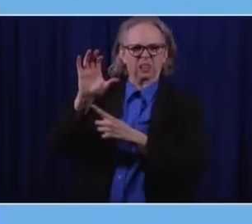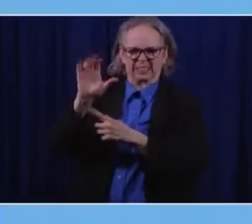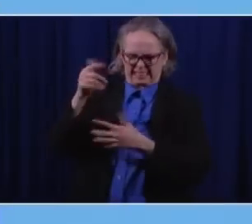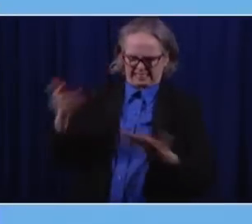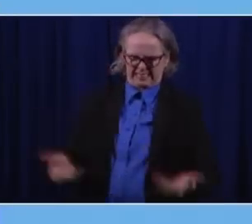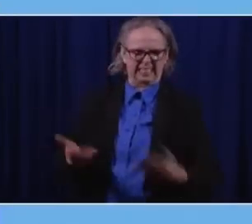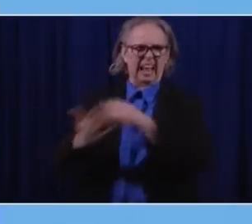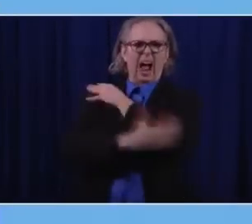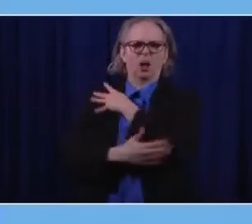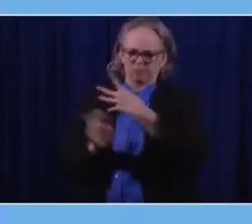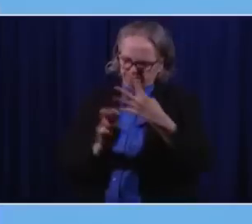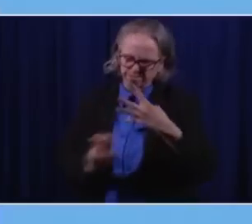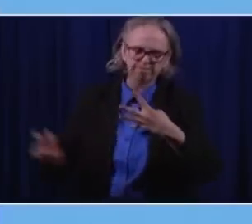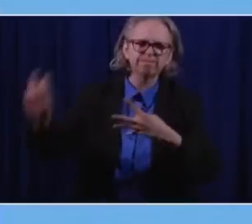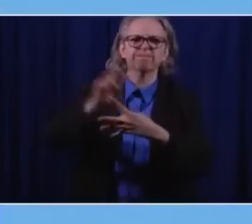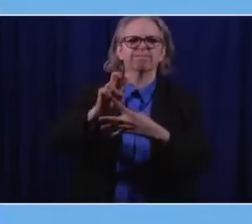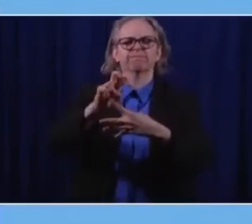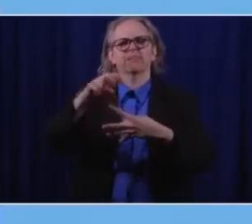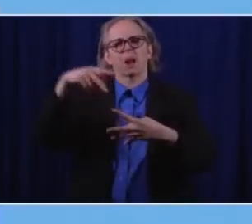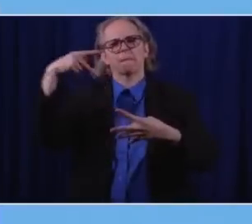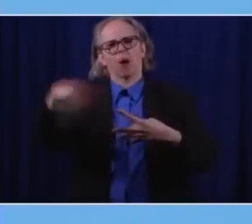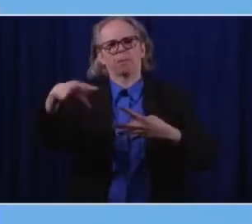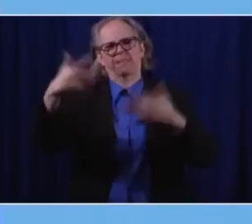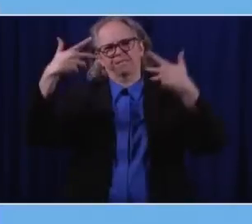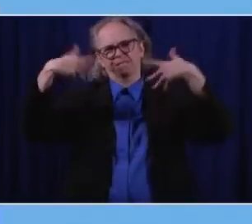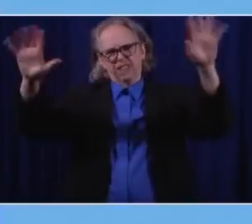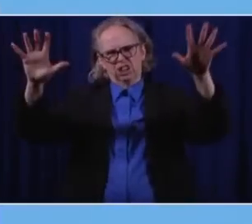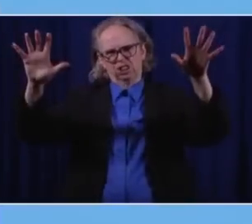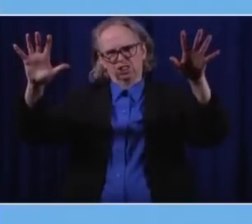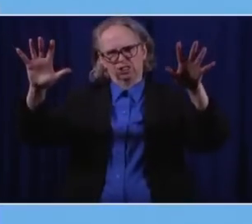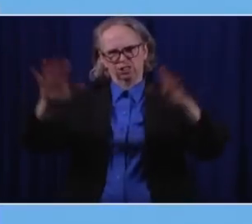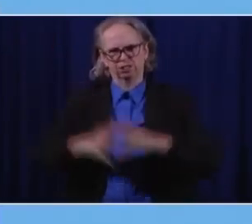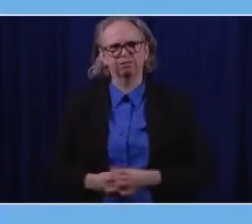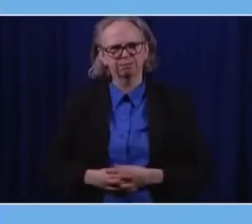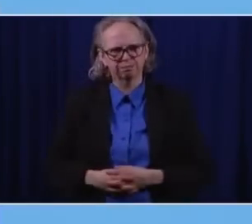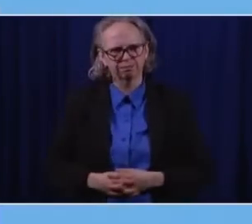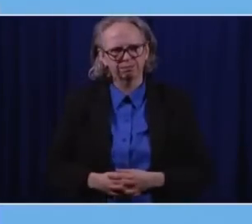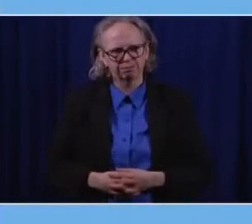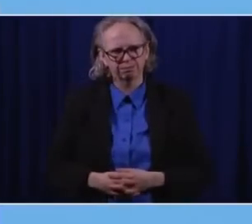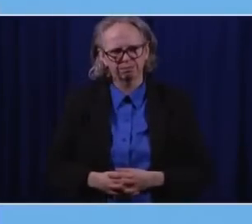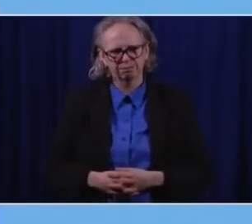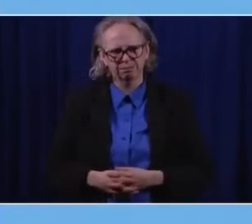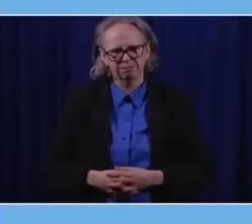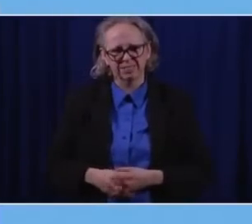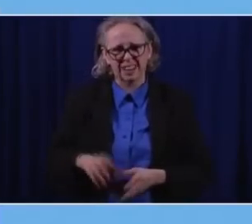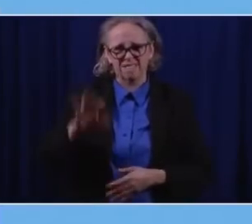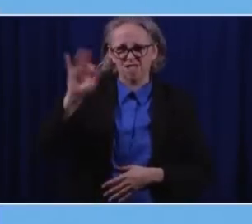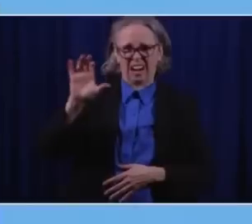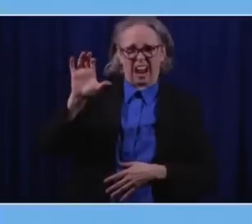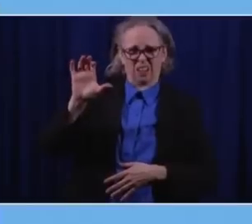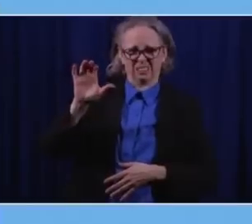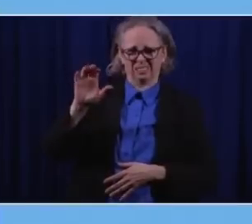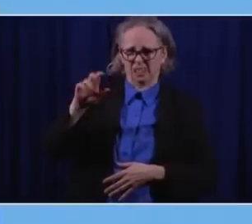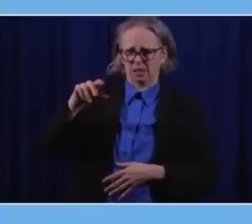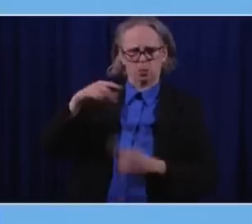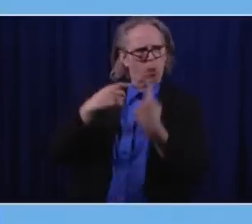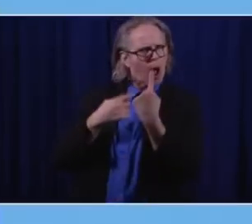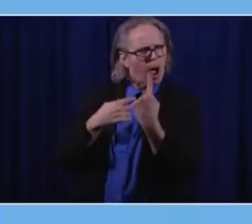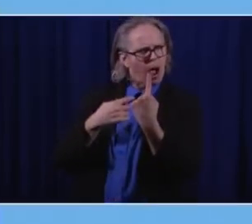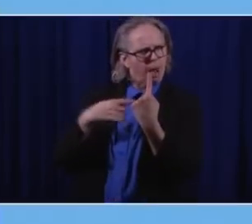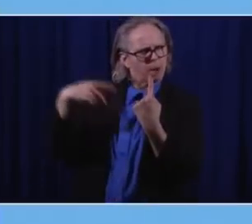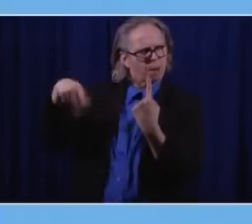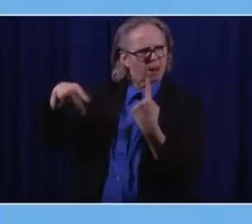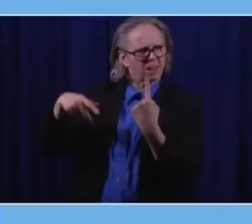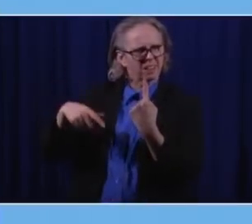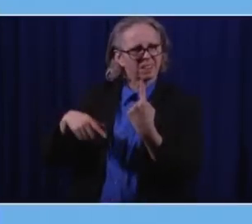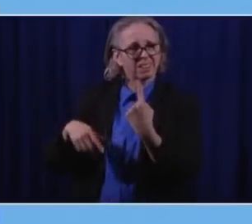visits, outpatient visits, and hospital admissions. While Franklin is the only county moving to purple this week, we see similar stories